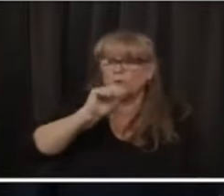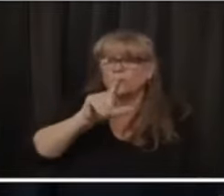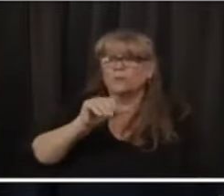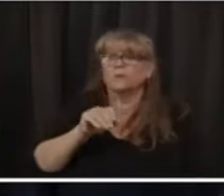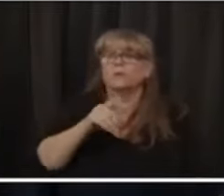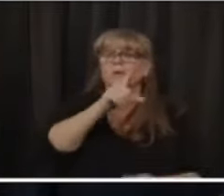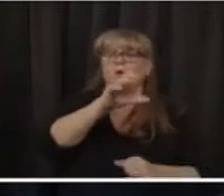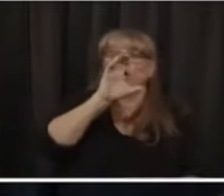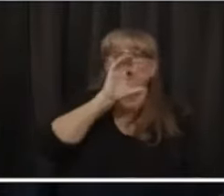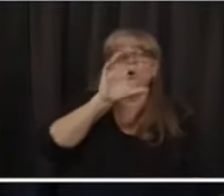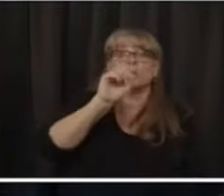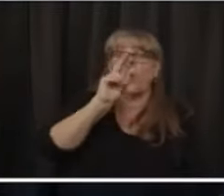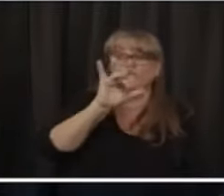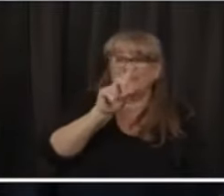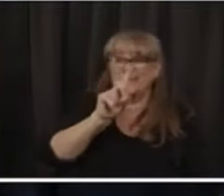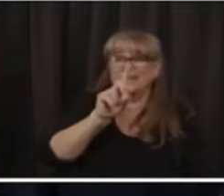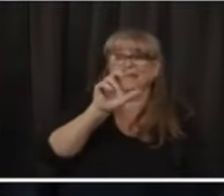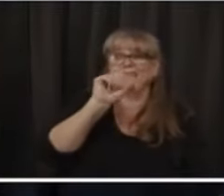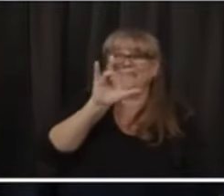877-CO-VAX-CO,